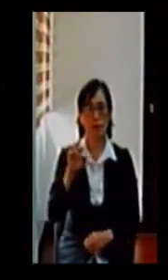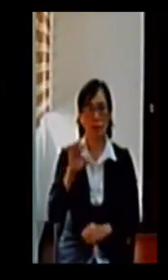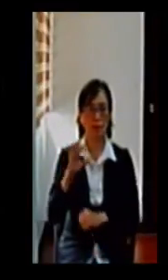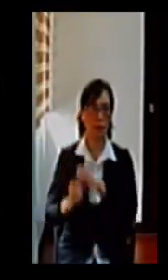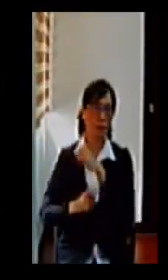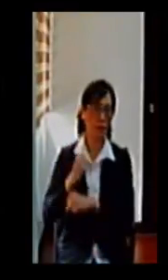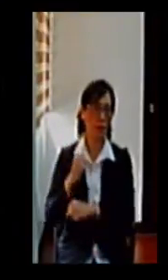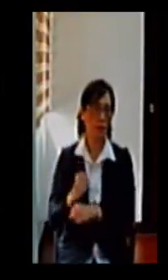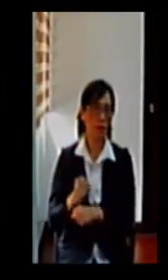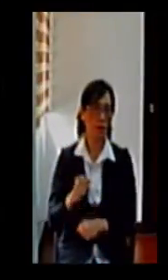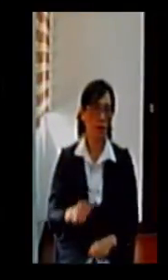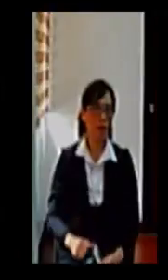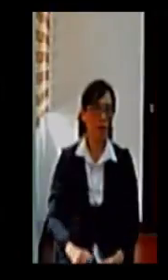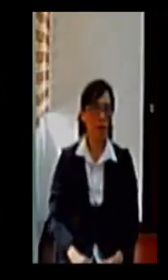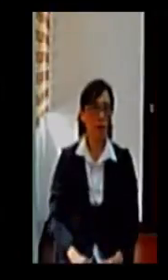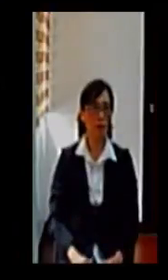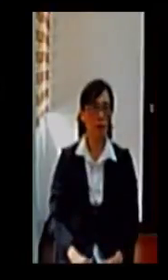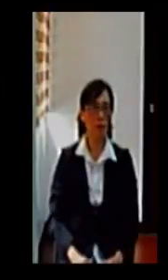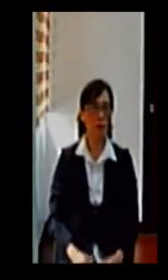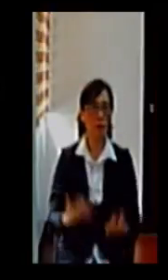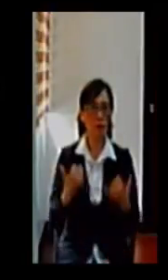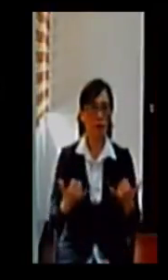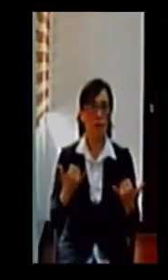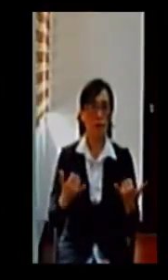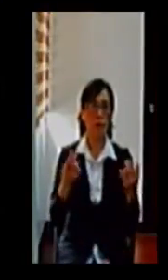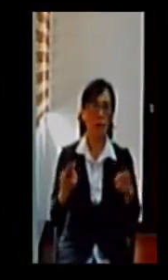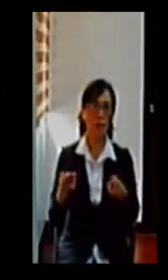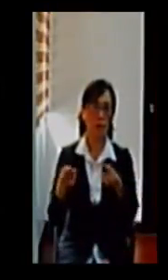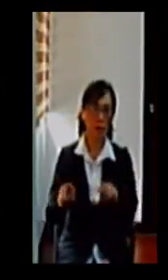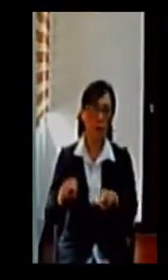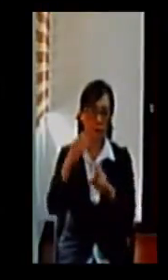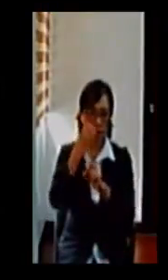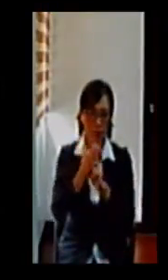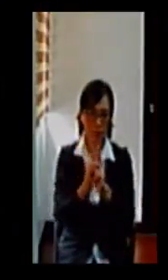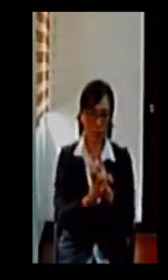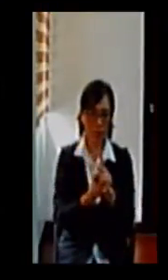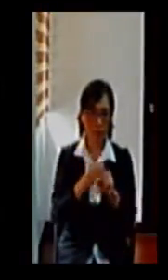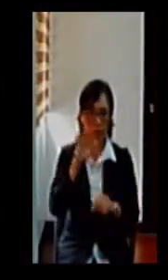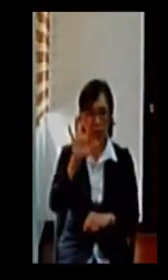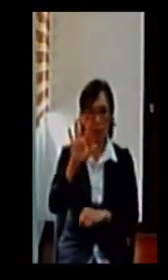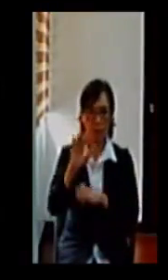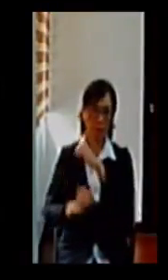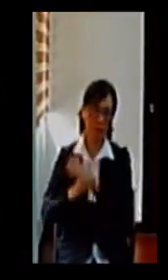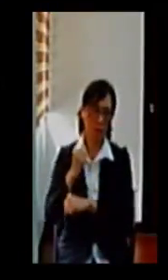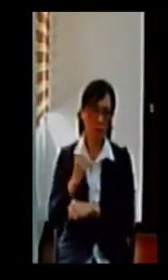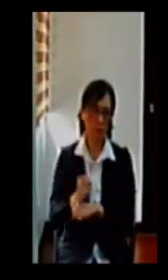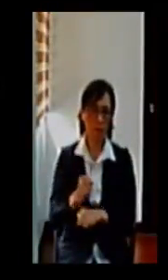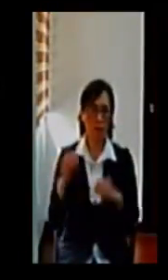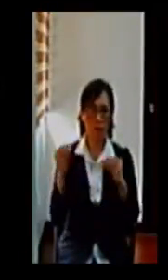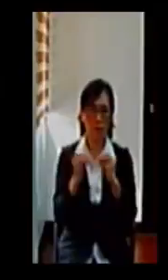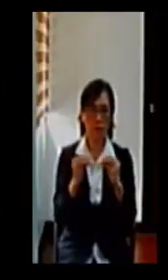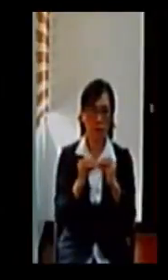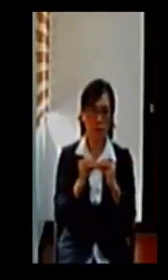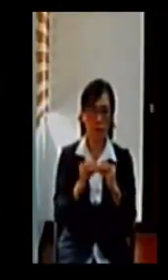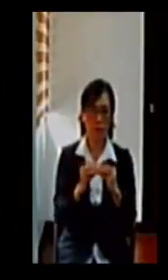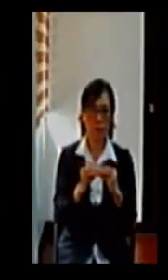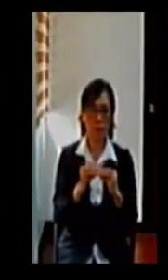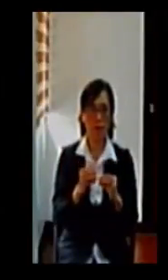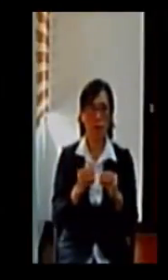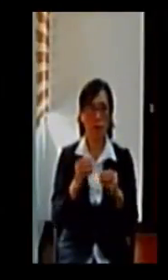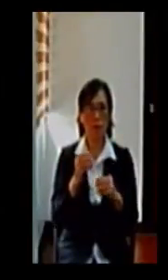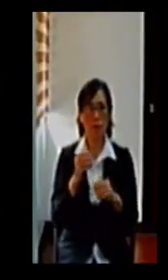So mukhang okay lang yun. But now it's happening every 5 years, and then more frequent year on year